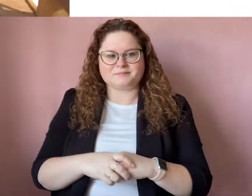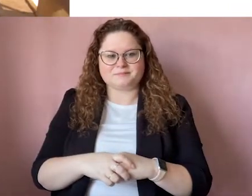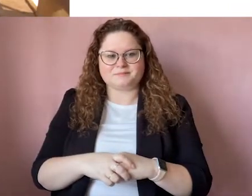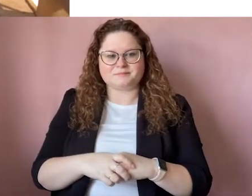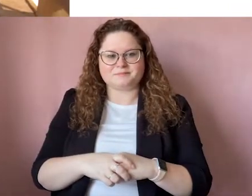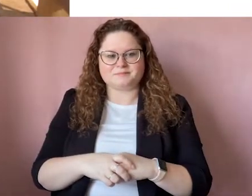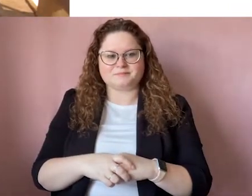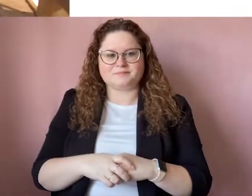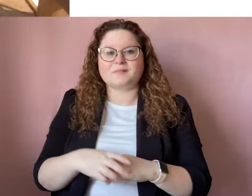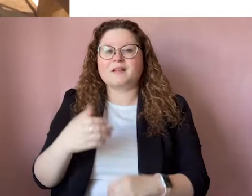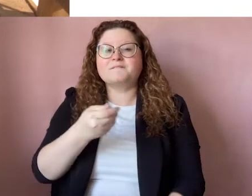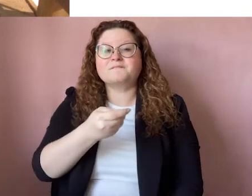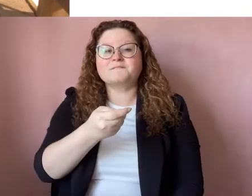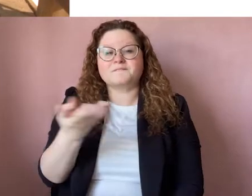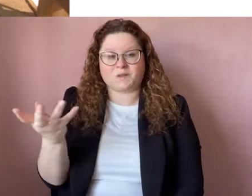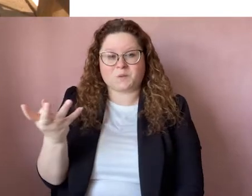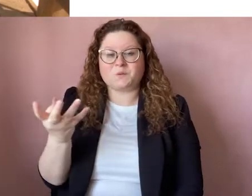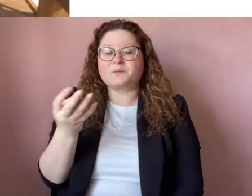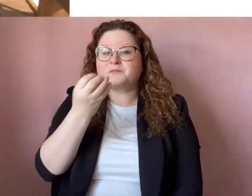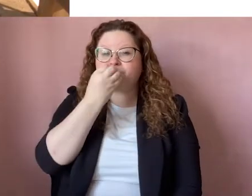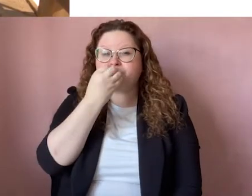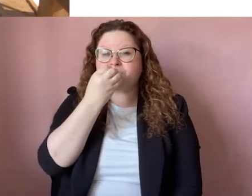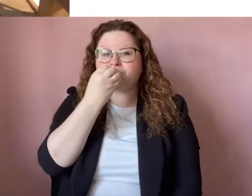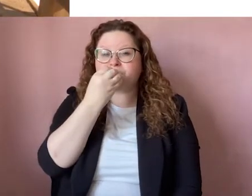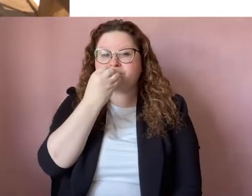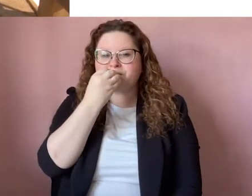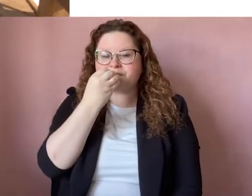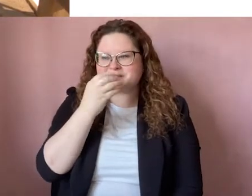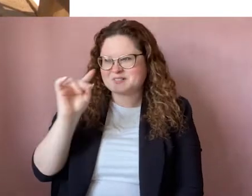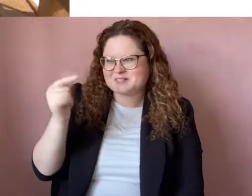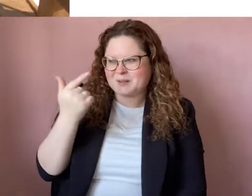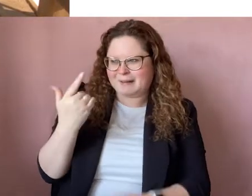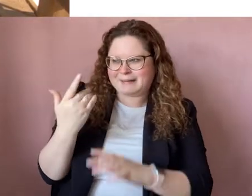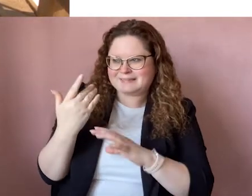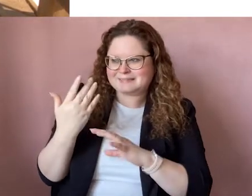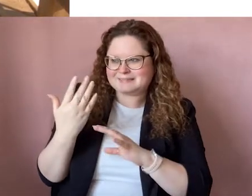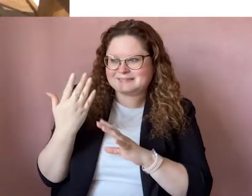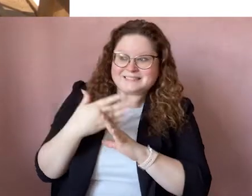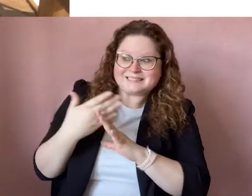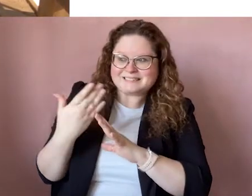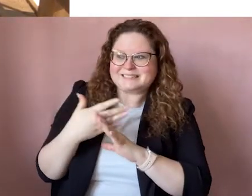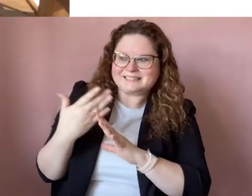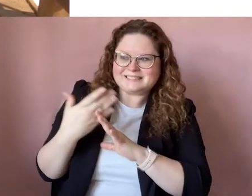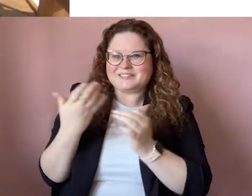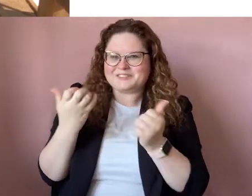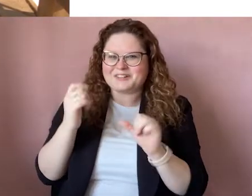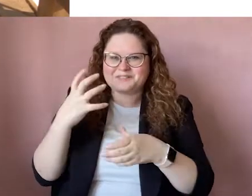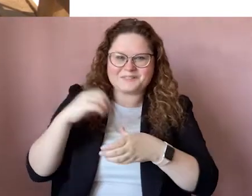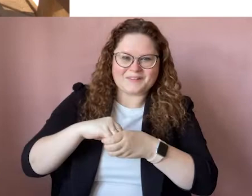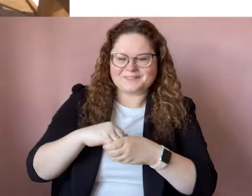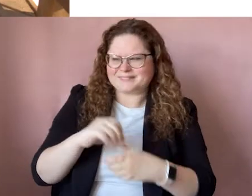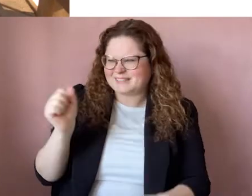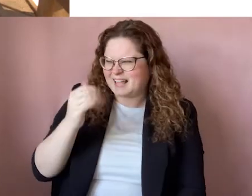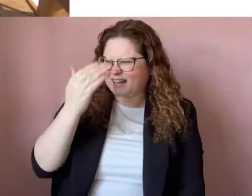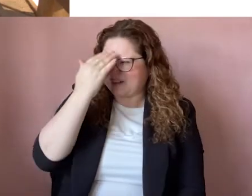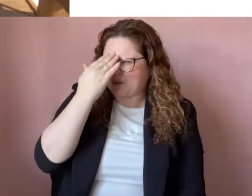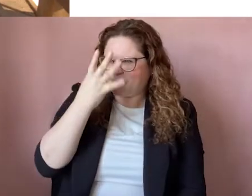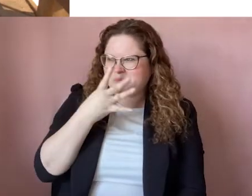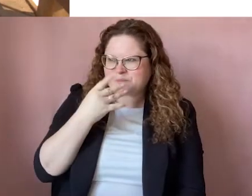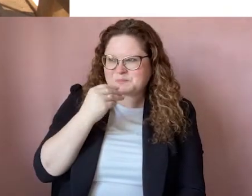with a few treats inside, if Neo will let me. Yeah, I know. These ones are good.